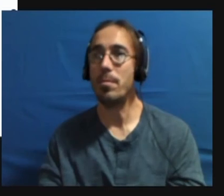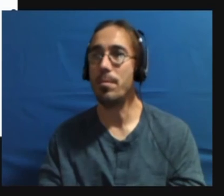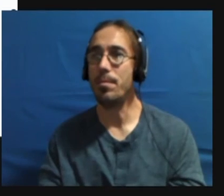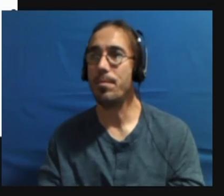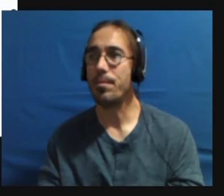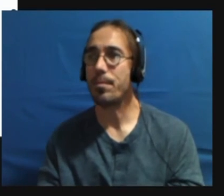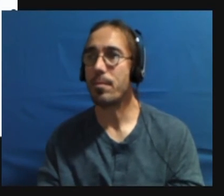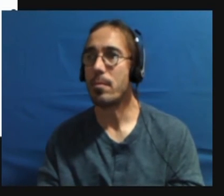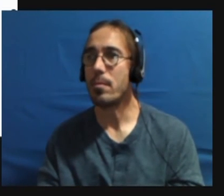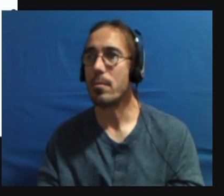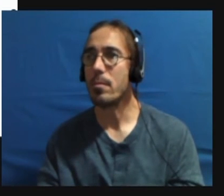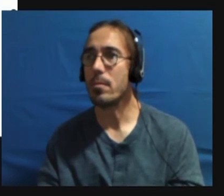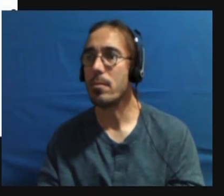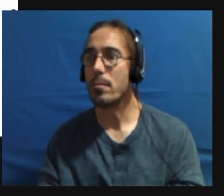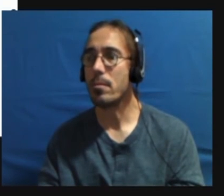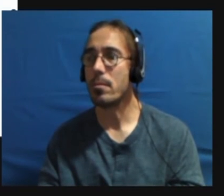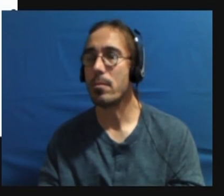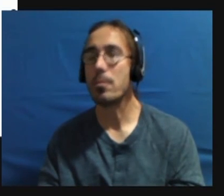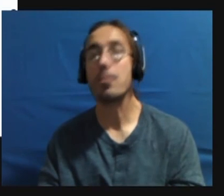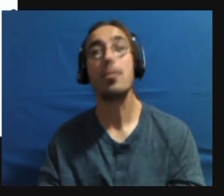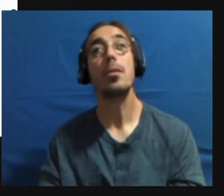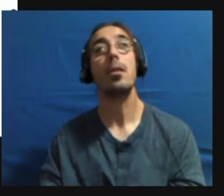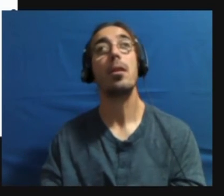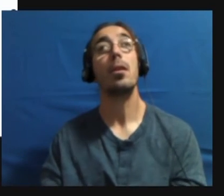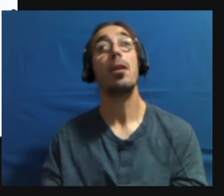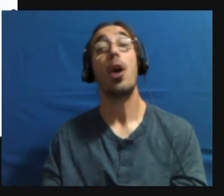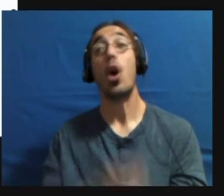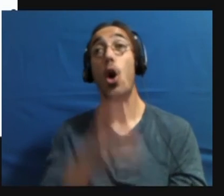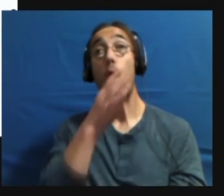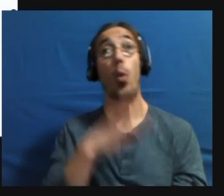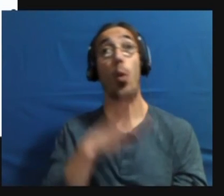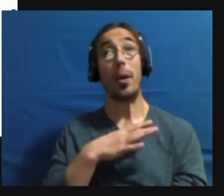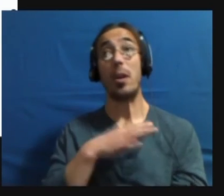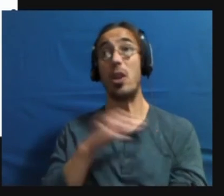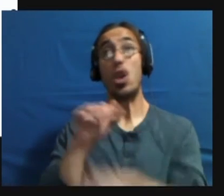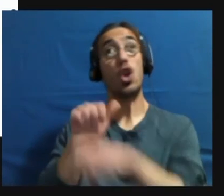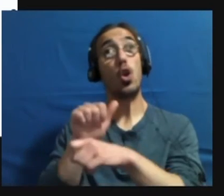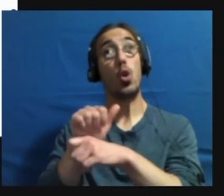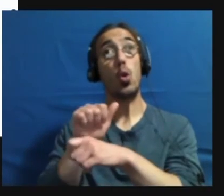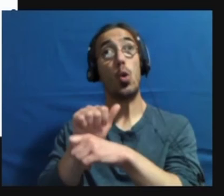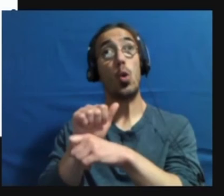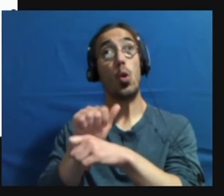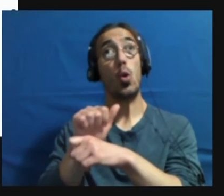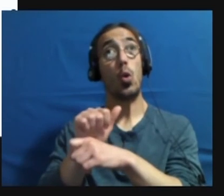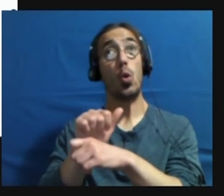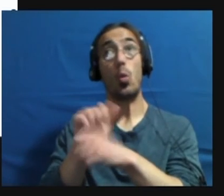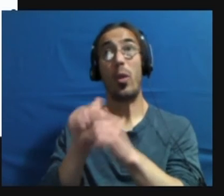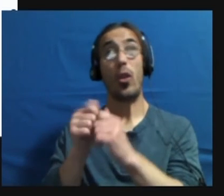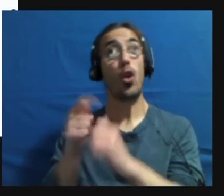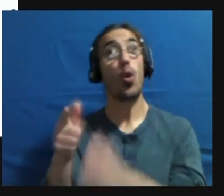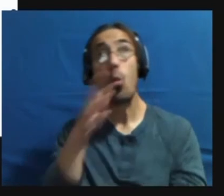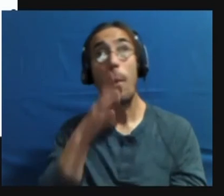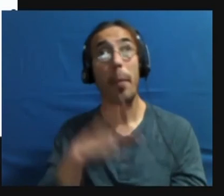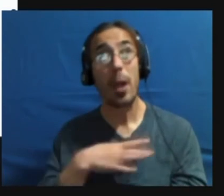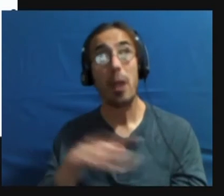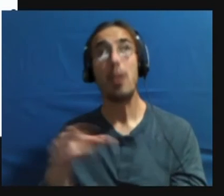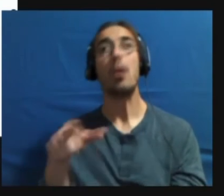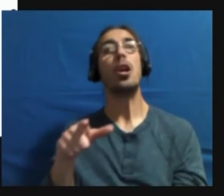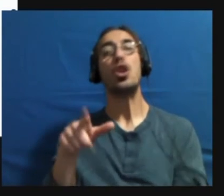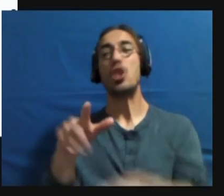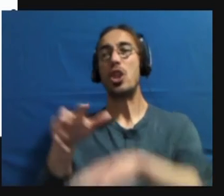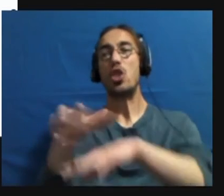I worked with a woman who scratched herself. Oh, I should have done a trigger warning on this one. Trigger warning